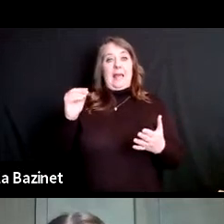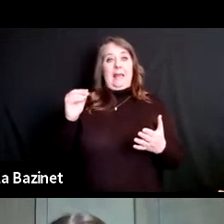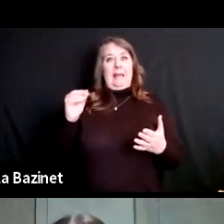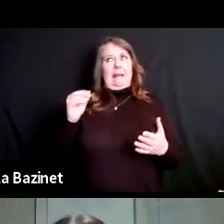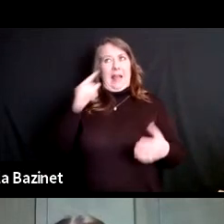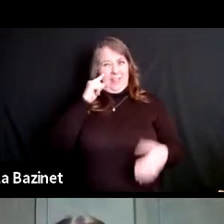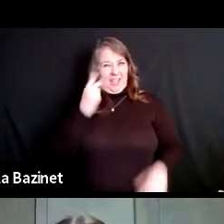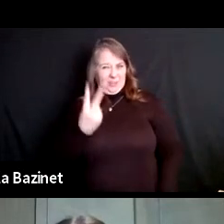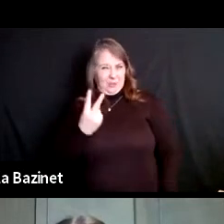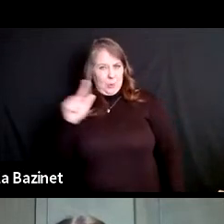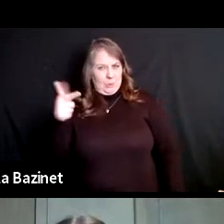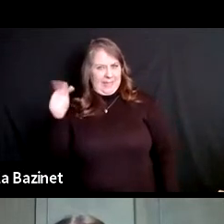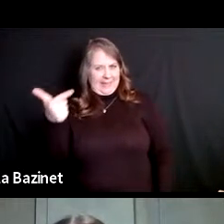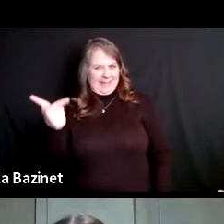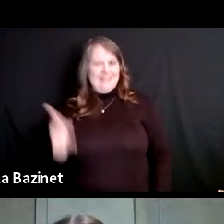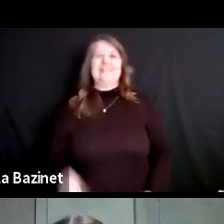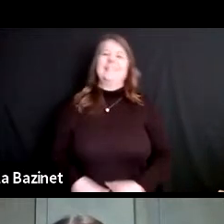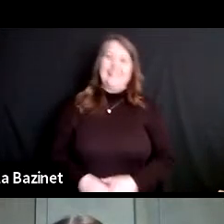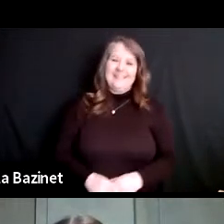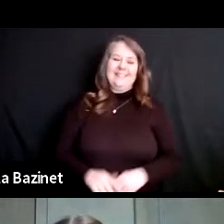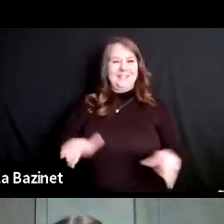I think 2 seconds to